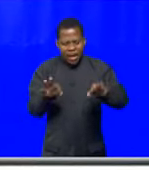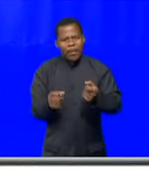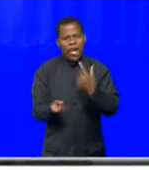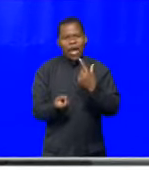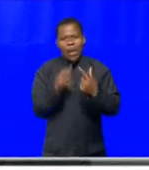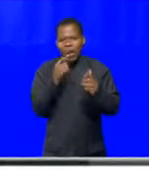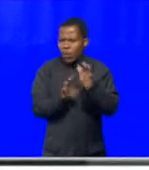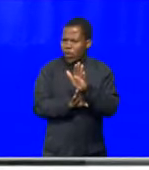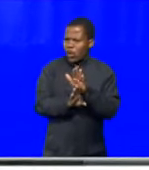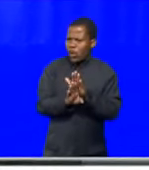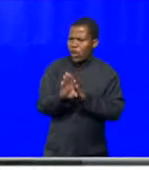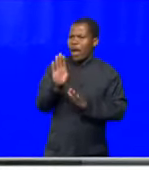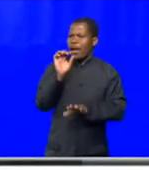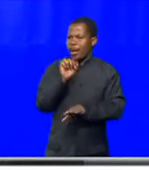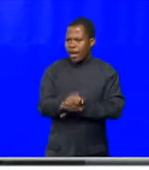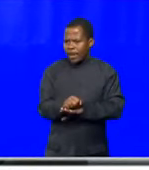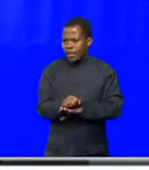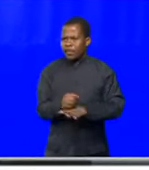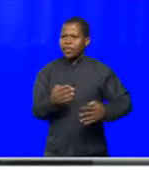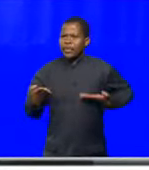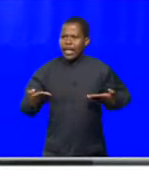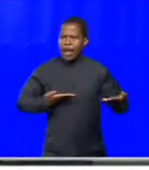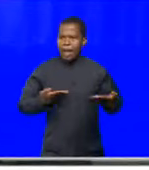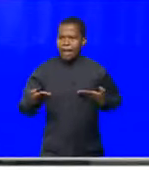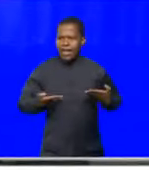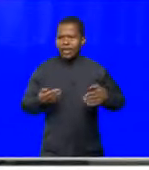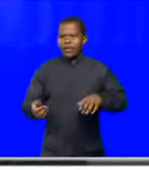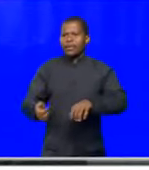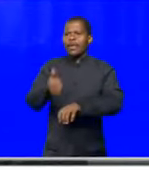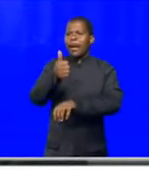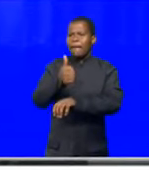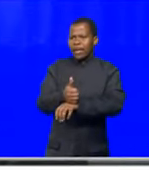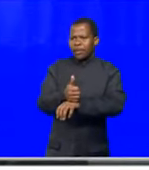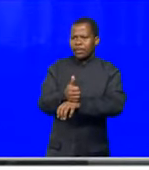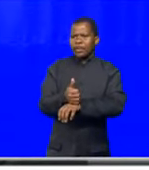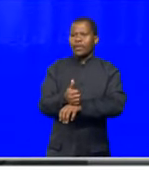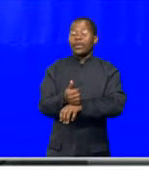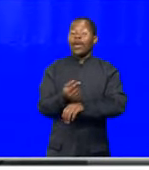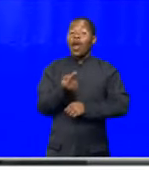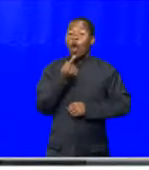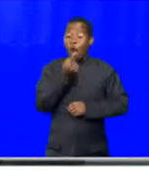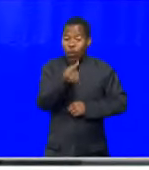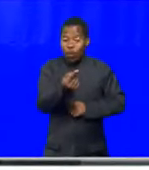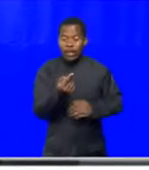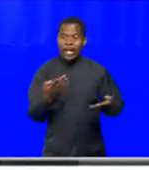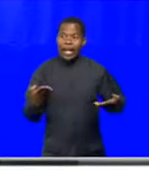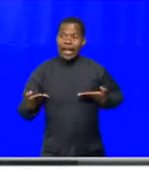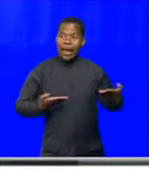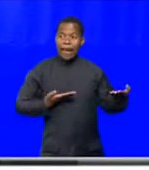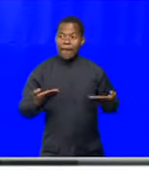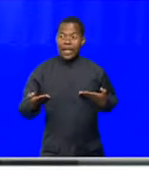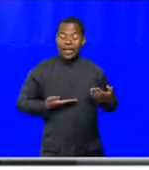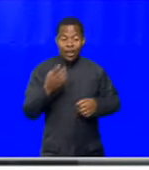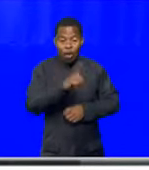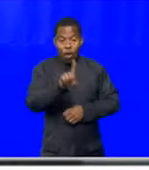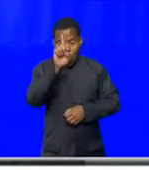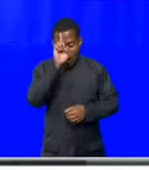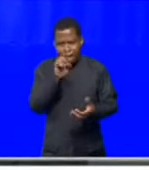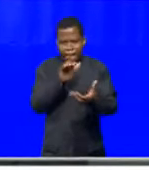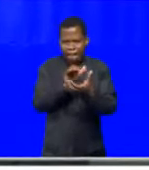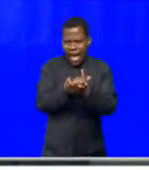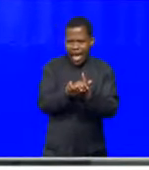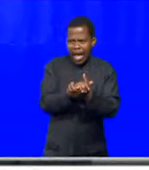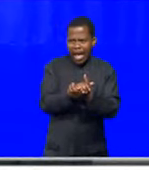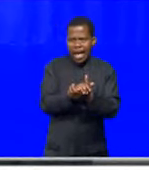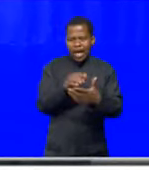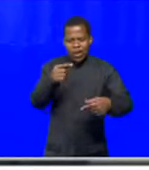recovery. The Umbuluzi Valley Sales General Manager Morgan Rudd said the company hopes to grow together with the